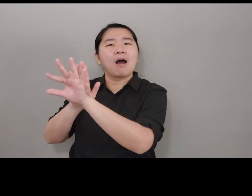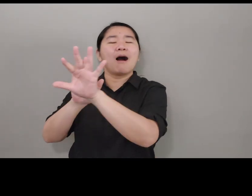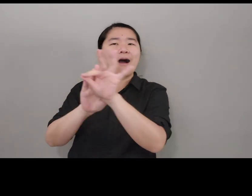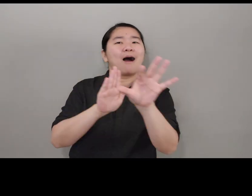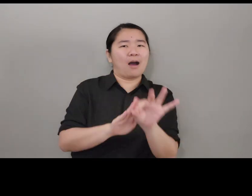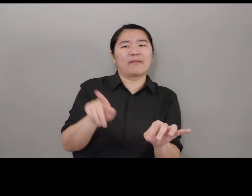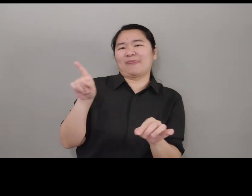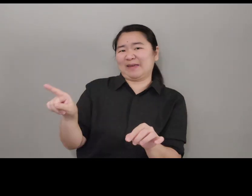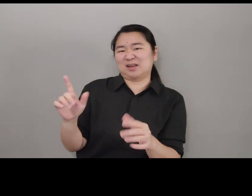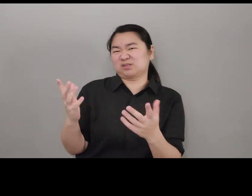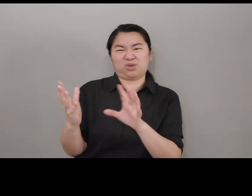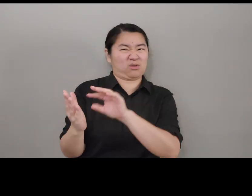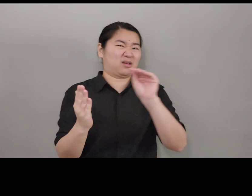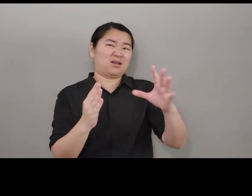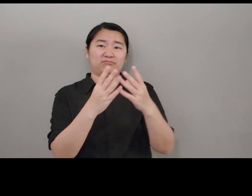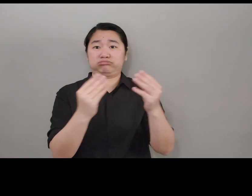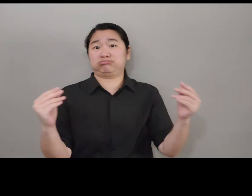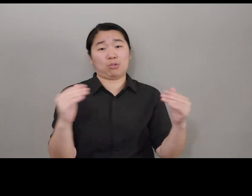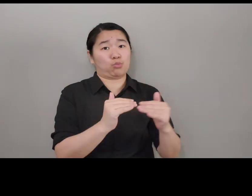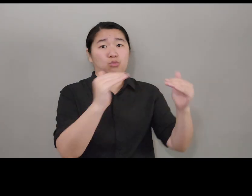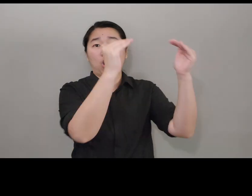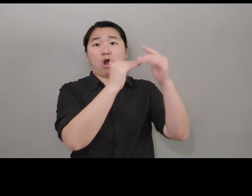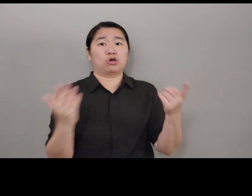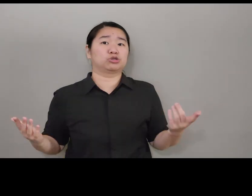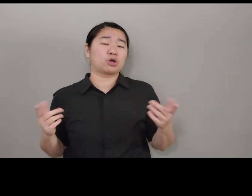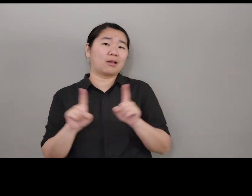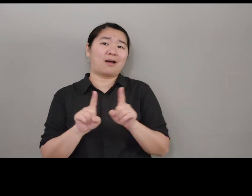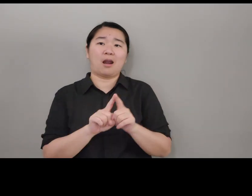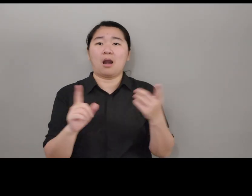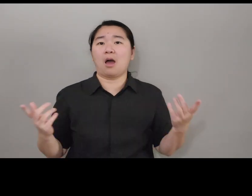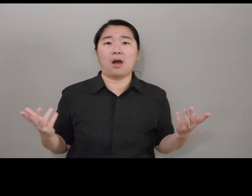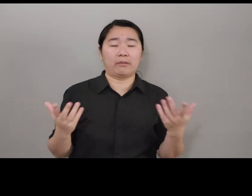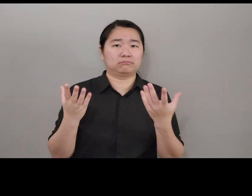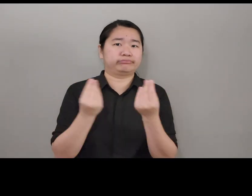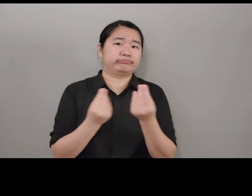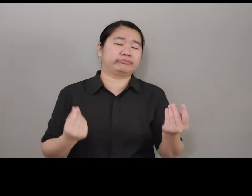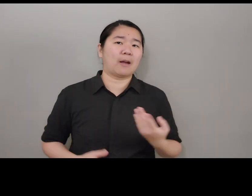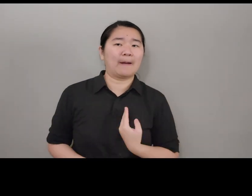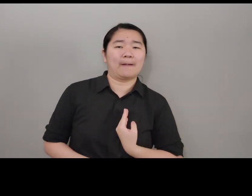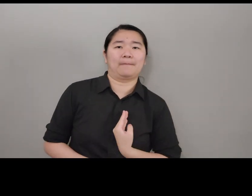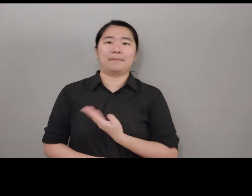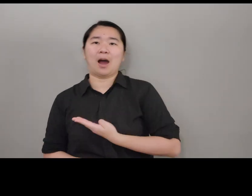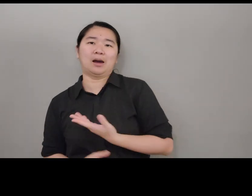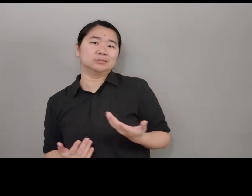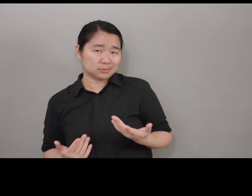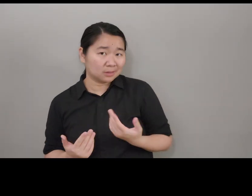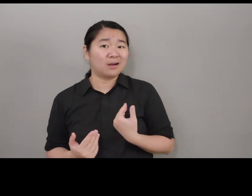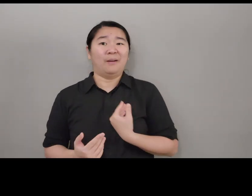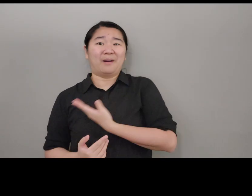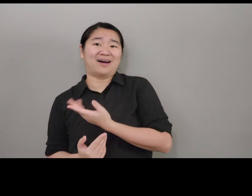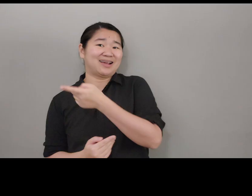kick in, because it is also about how organizations are looking to achieve